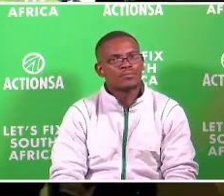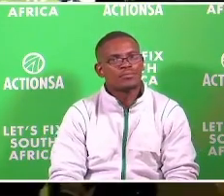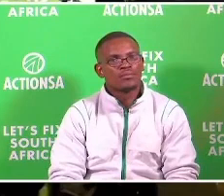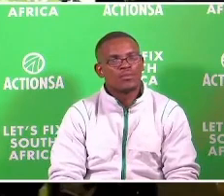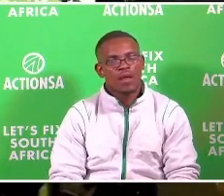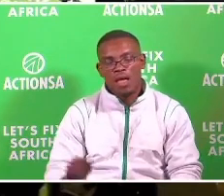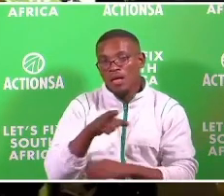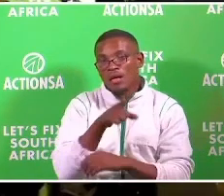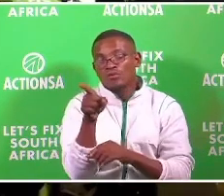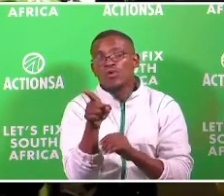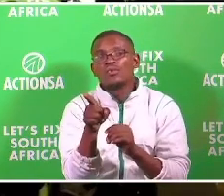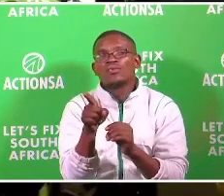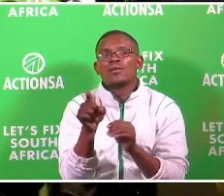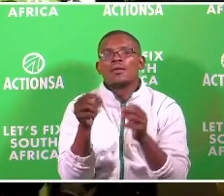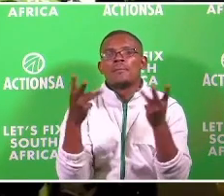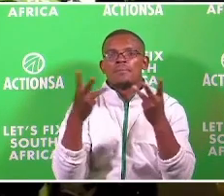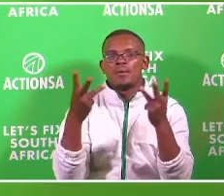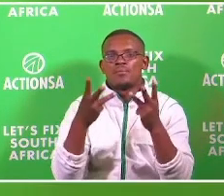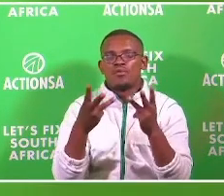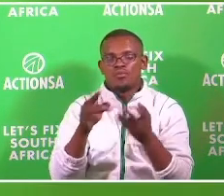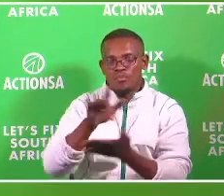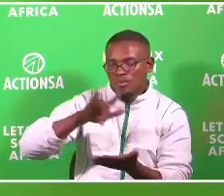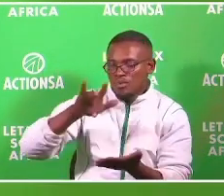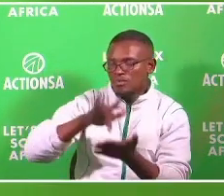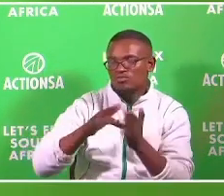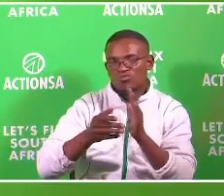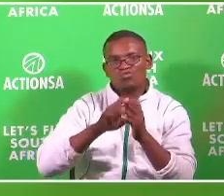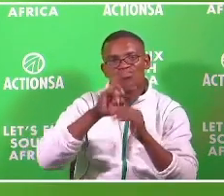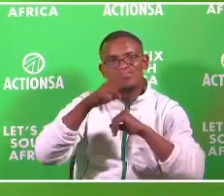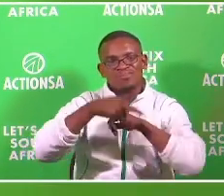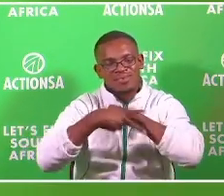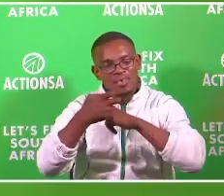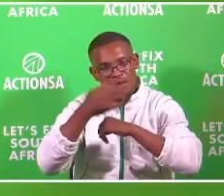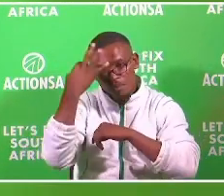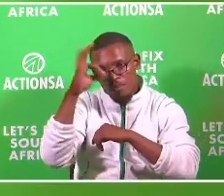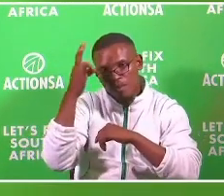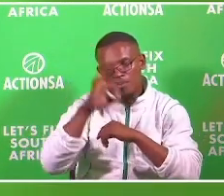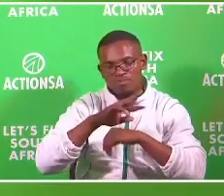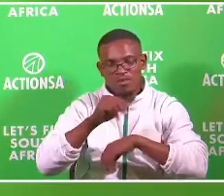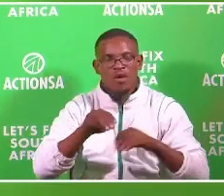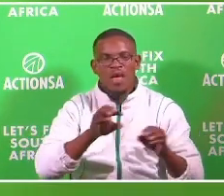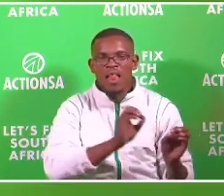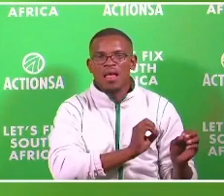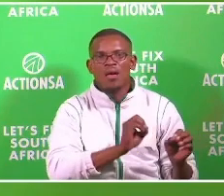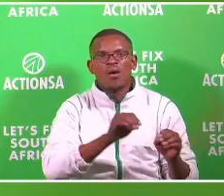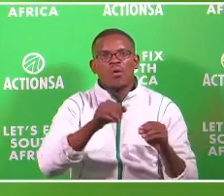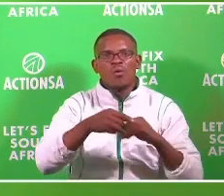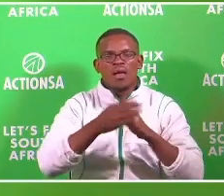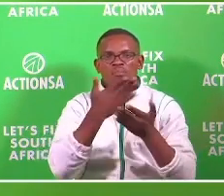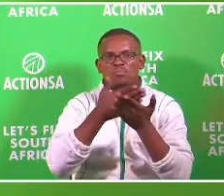Those people in positions to steal from the state will be removed.